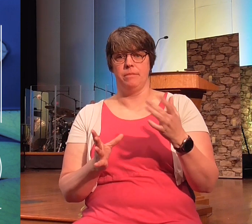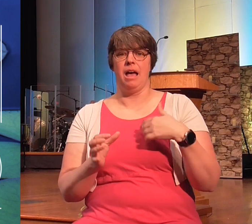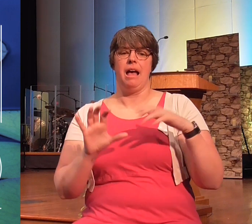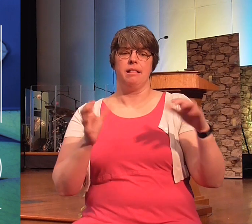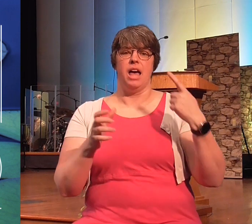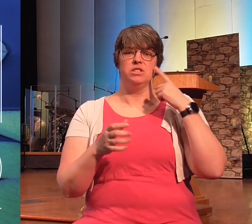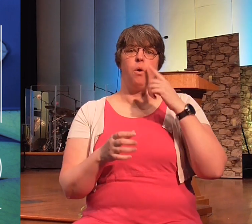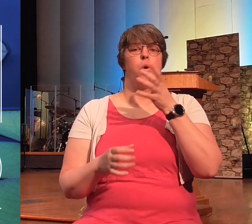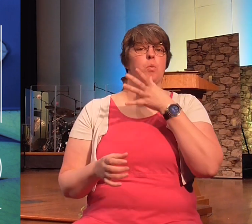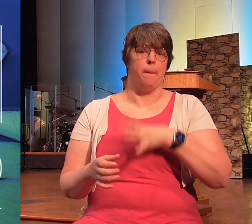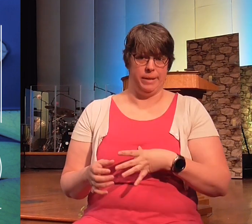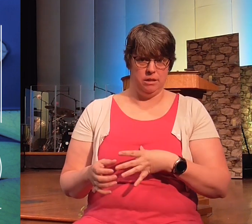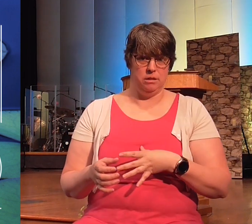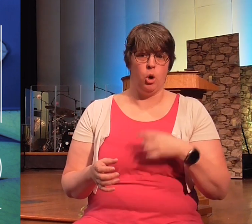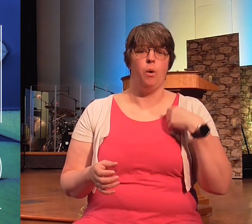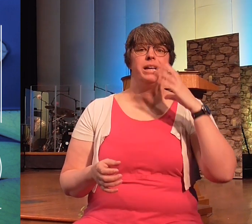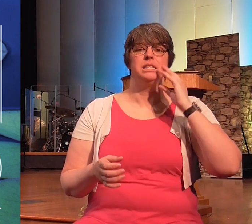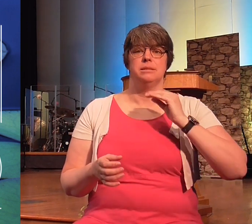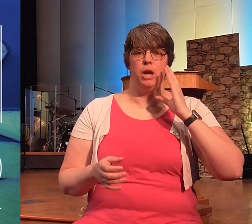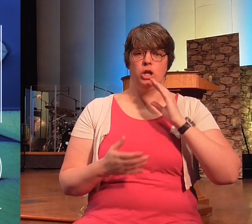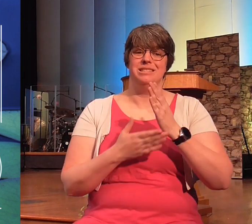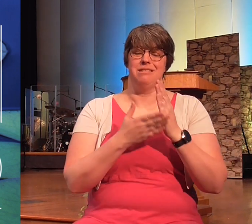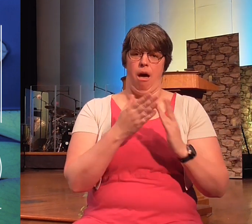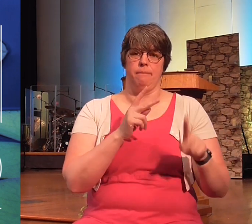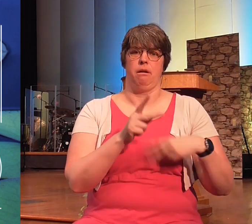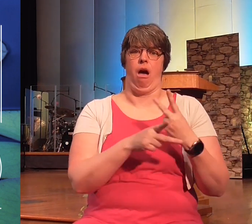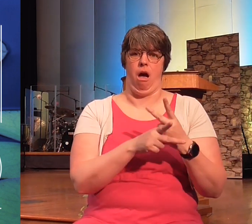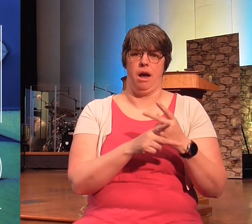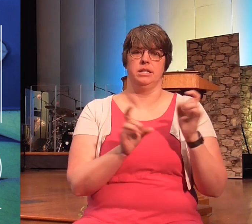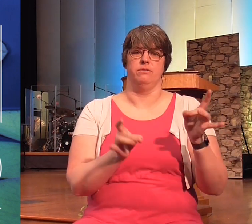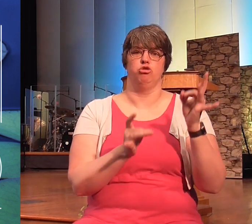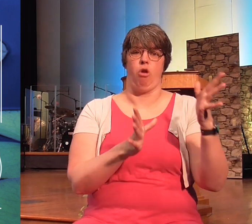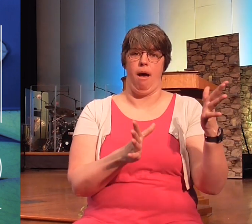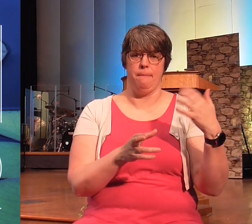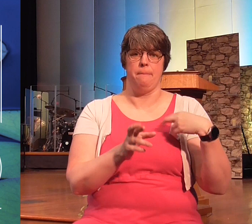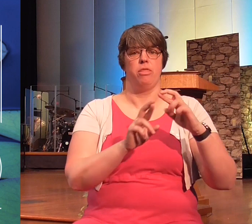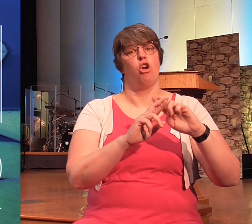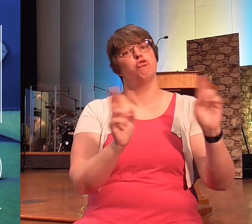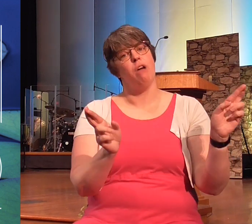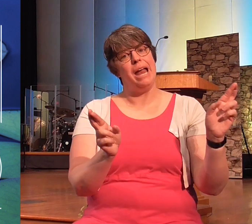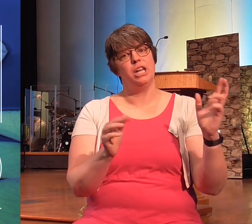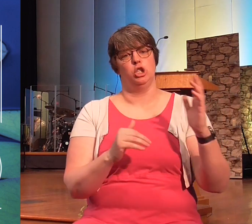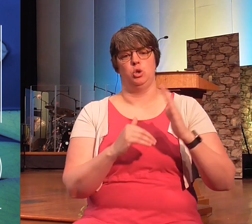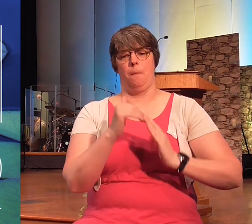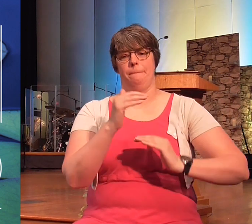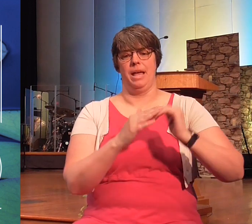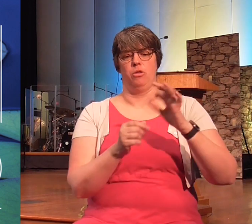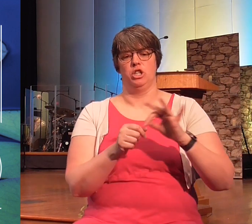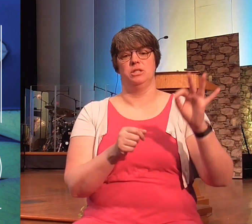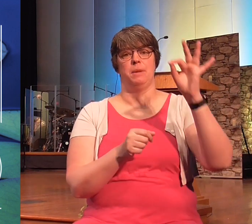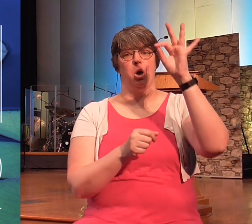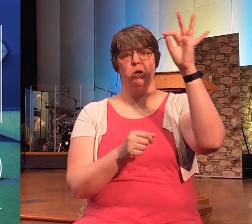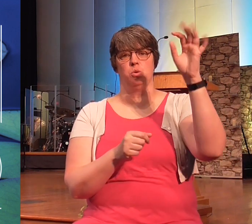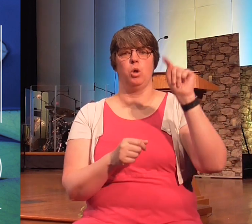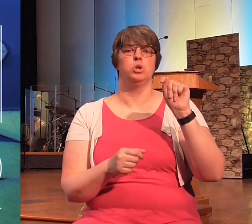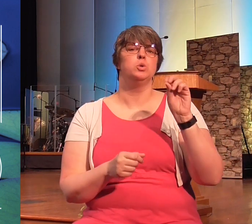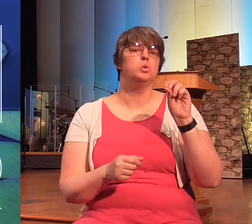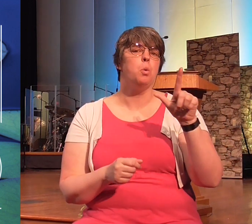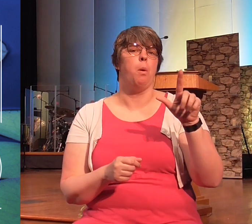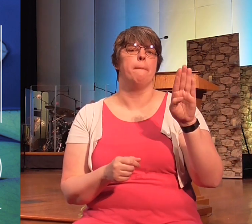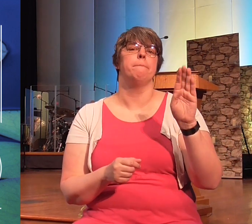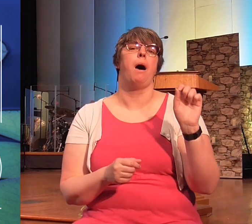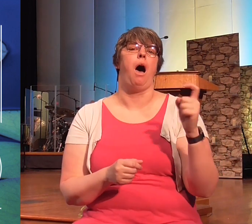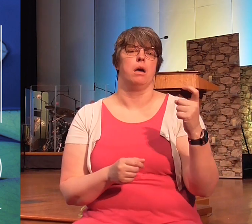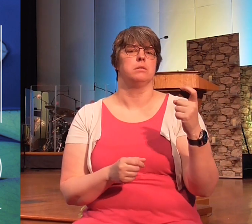women who've experienced some form of trauma in their life and who are ready to build their spiritual toolbox of more tools to move from a space